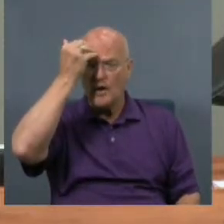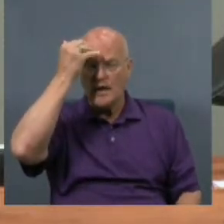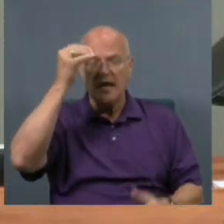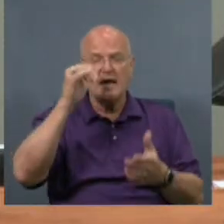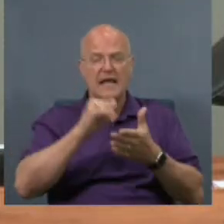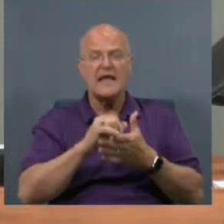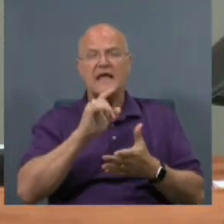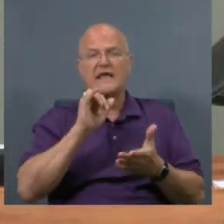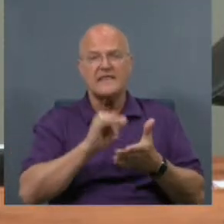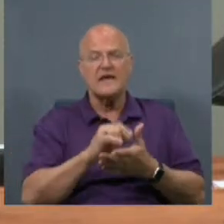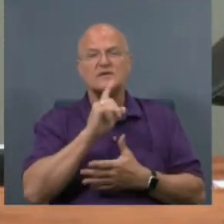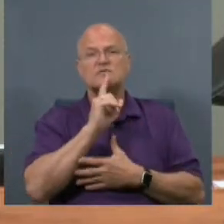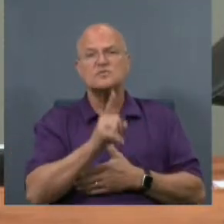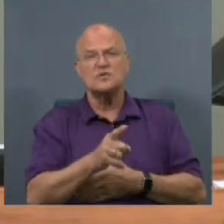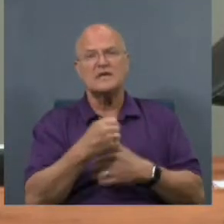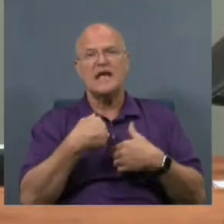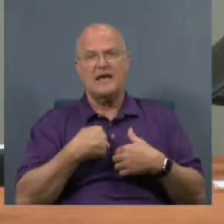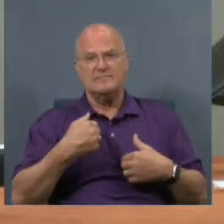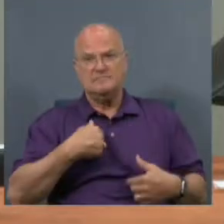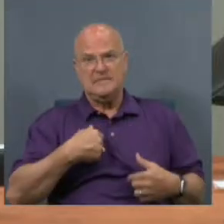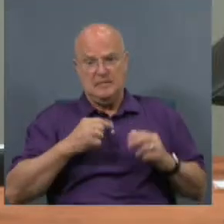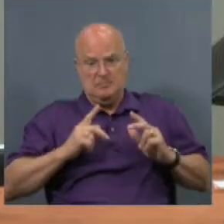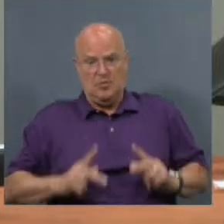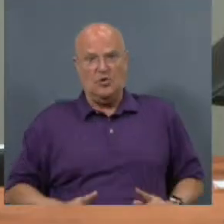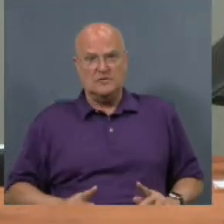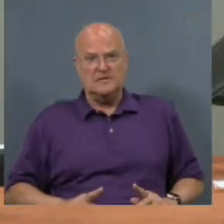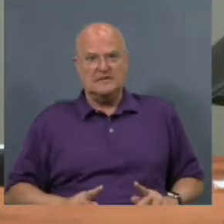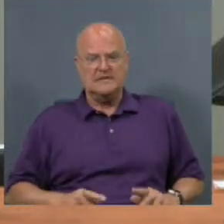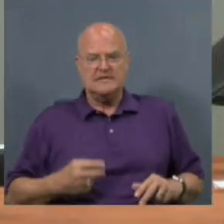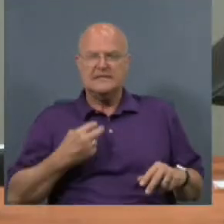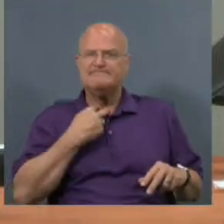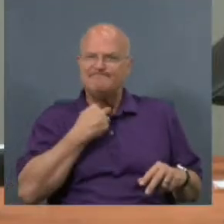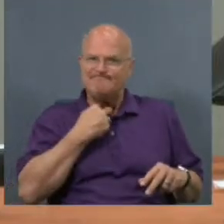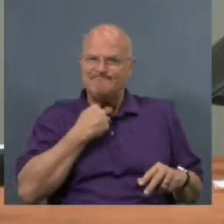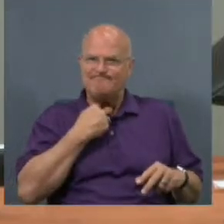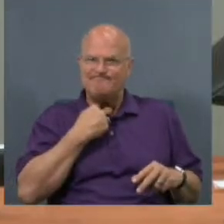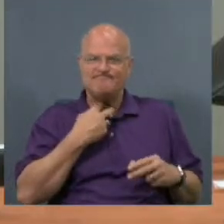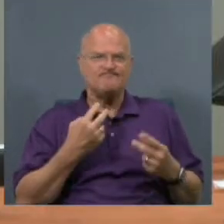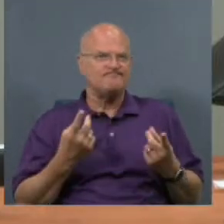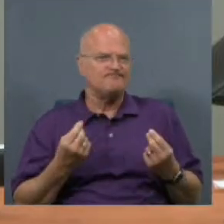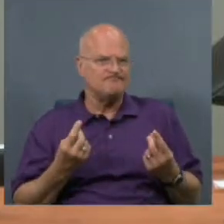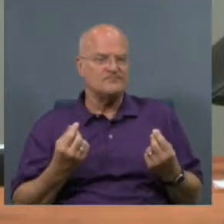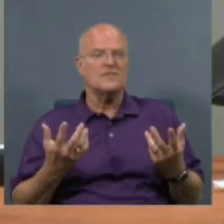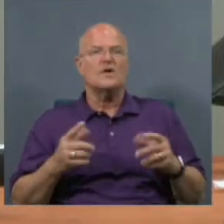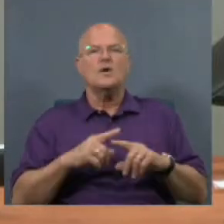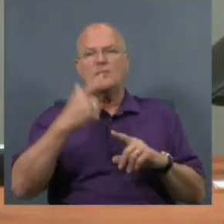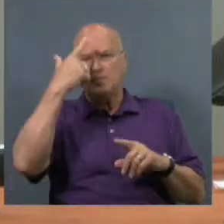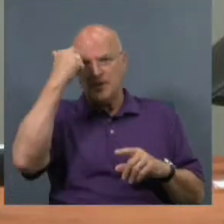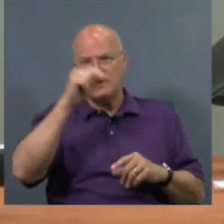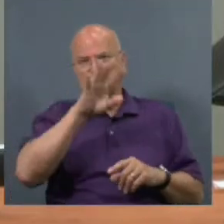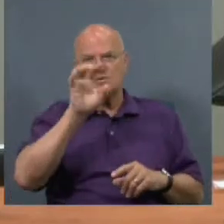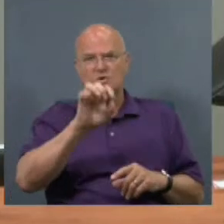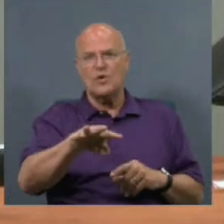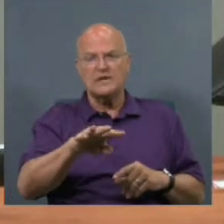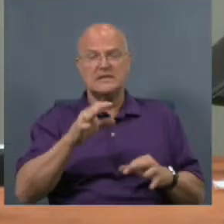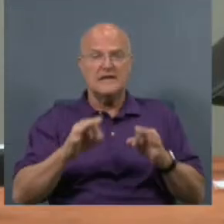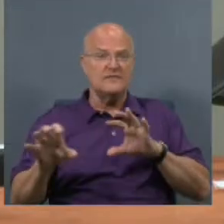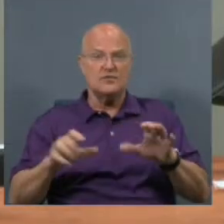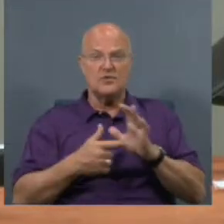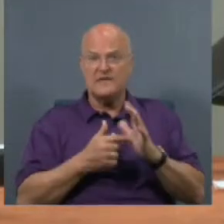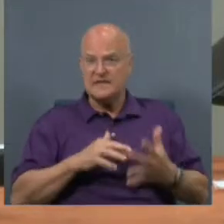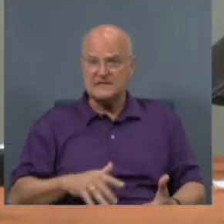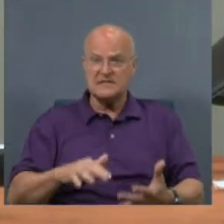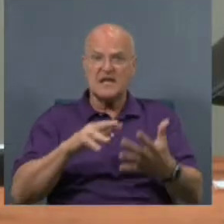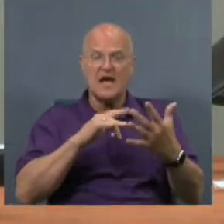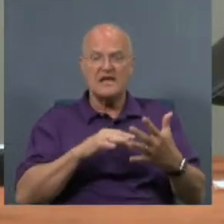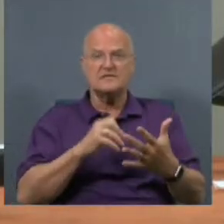really, having me personally at a standstill on this. Because there are questions. Well, if you do these studies,